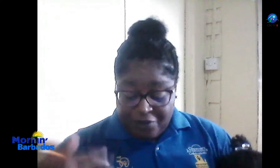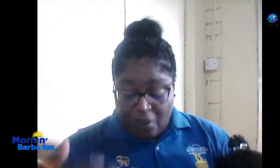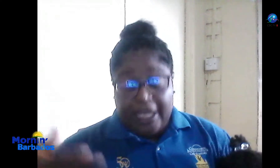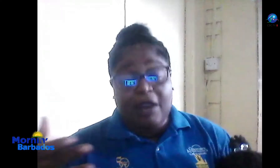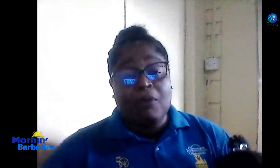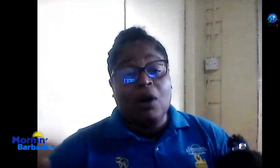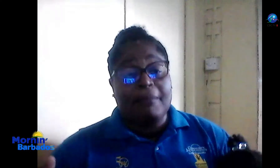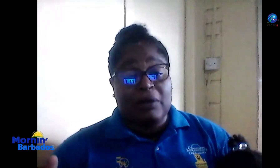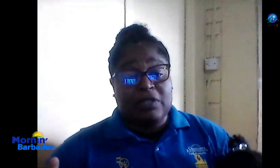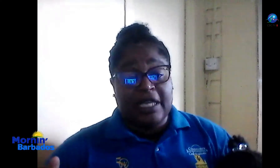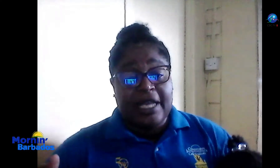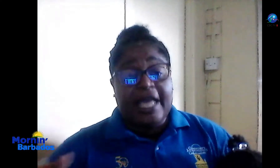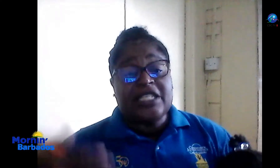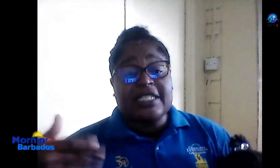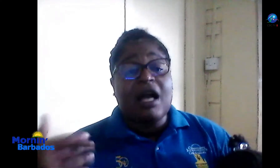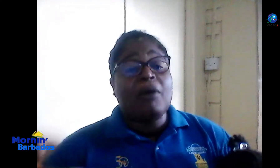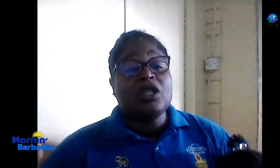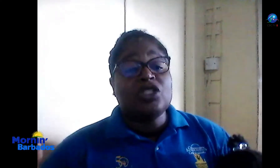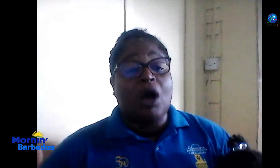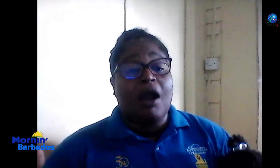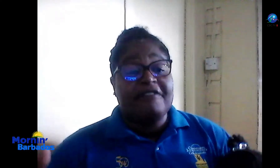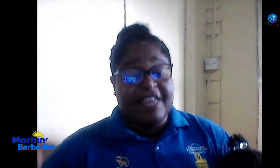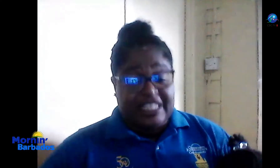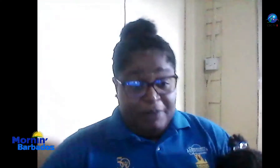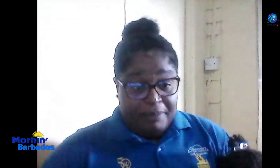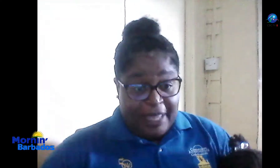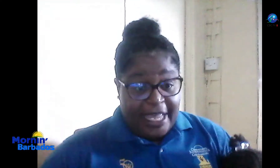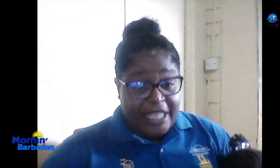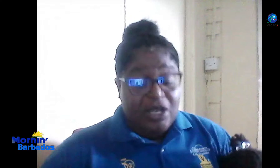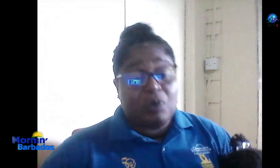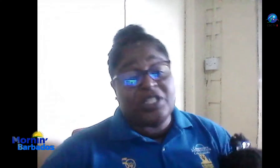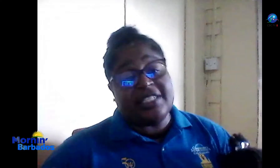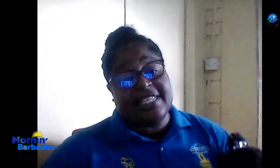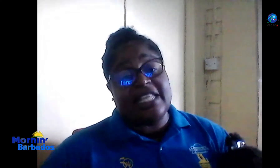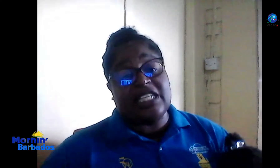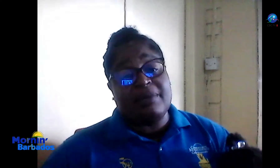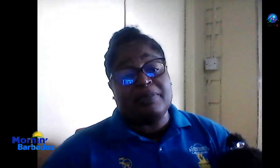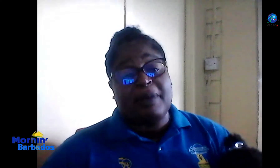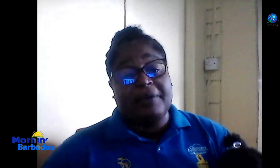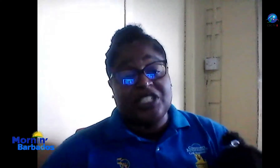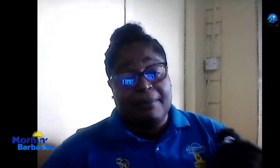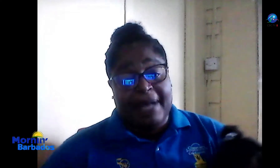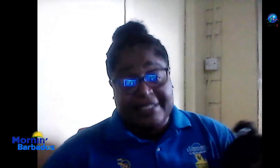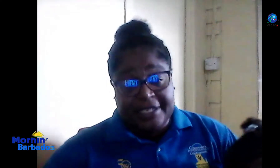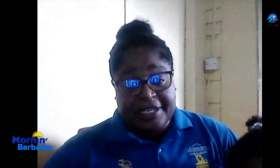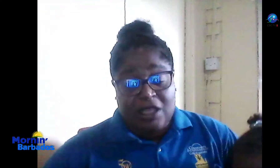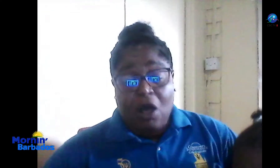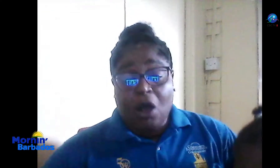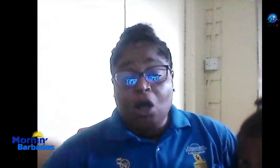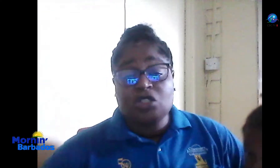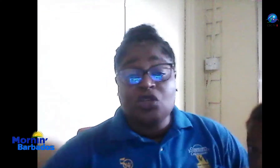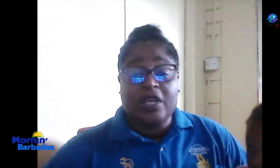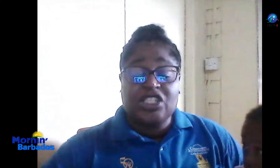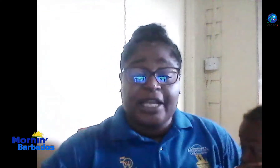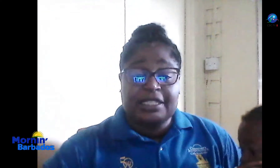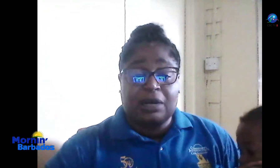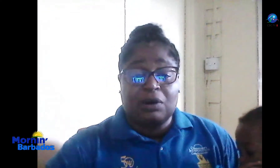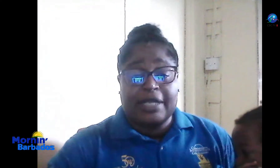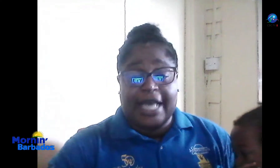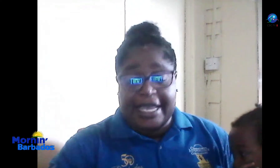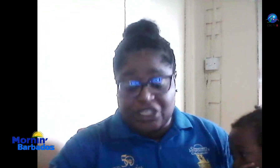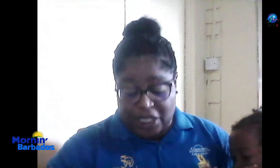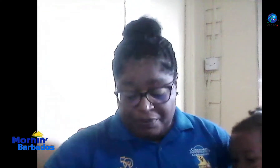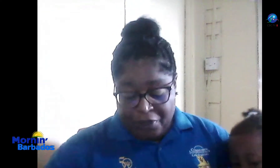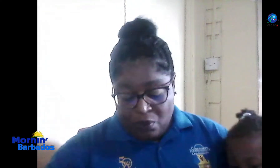continues. And if you want to hear more about it, just come on to our Facebook page, which is St. James Parish Ambassadors. Also, you can check